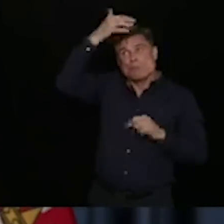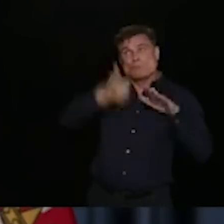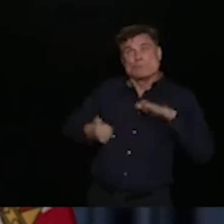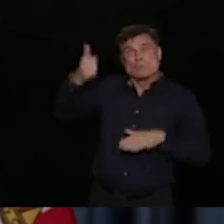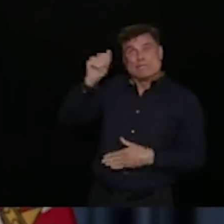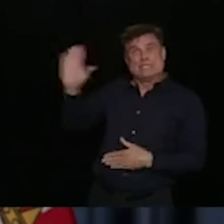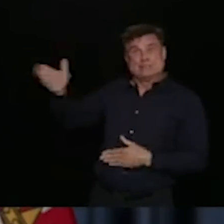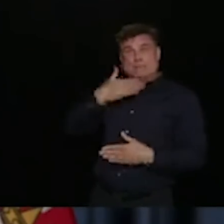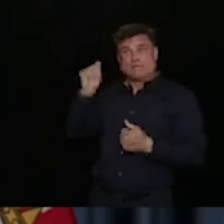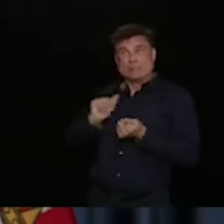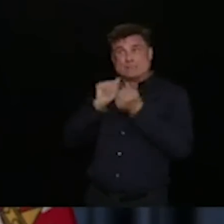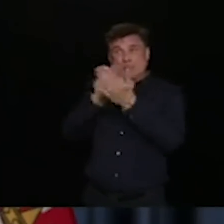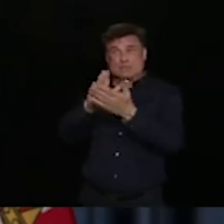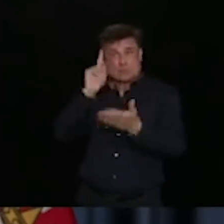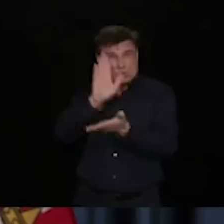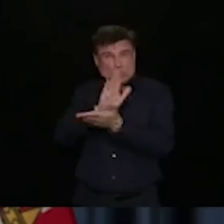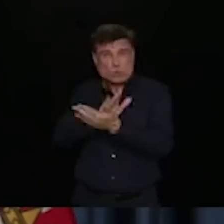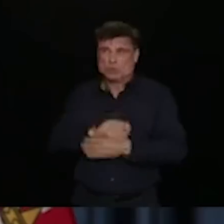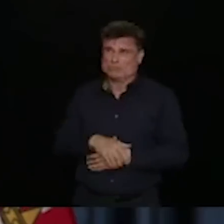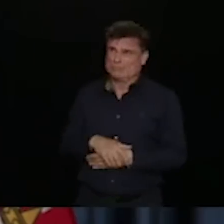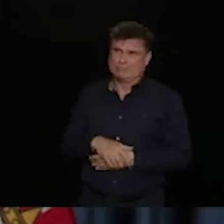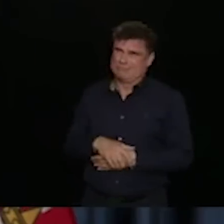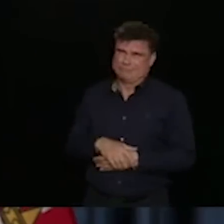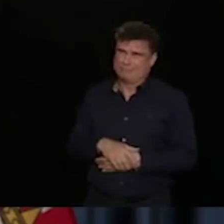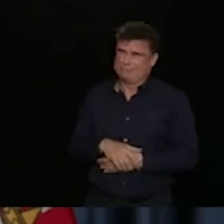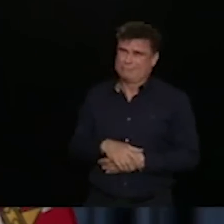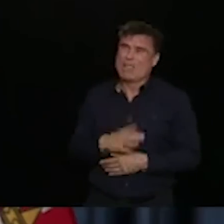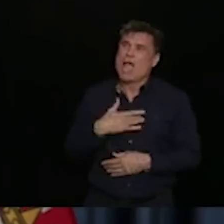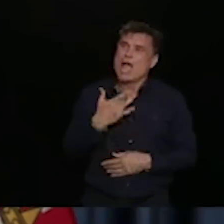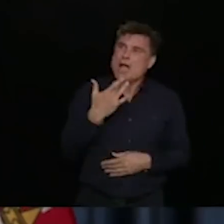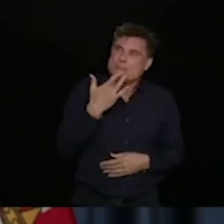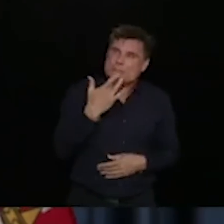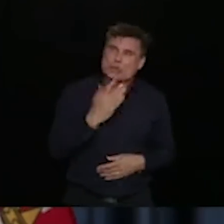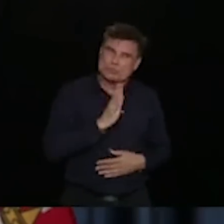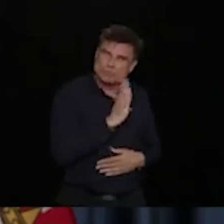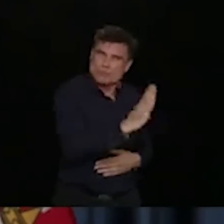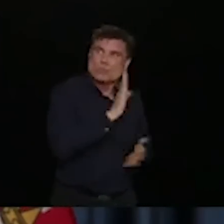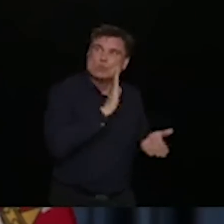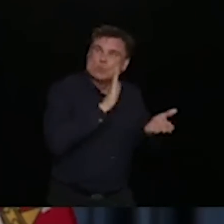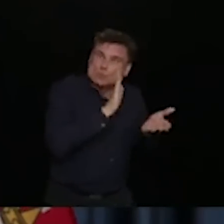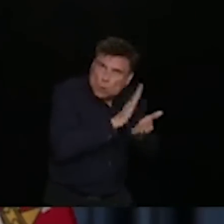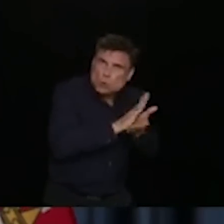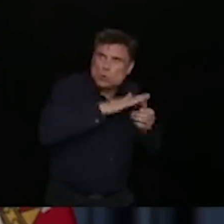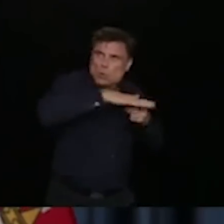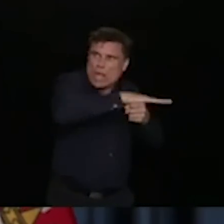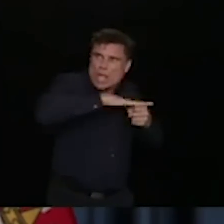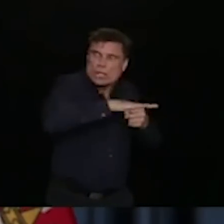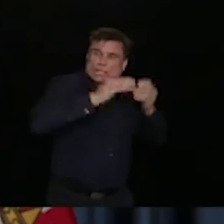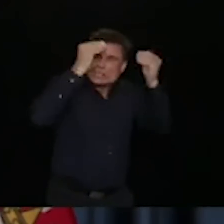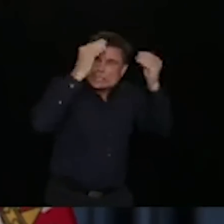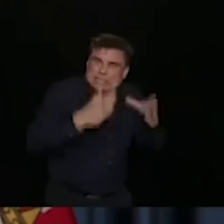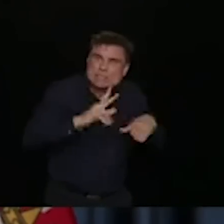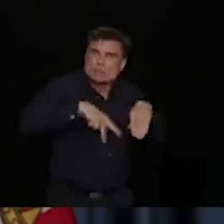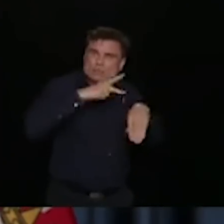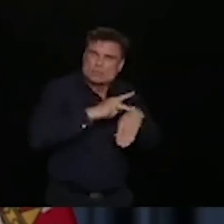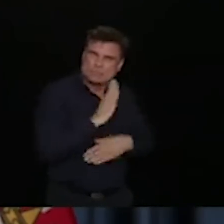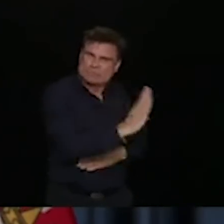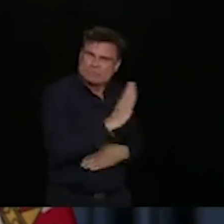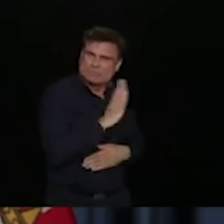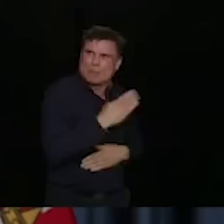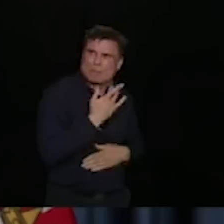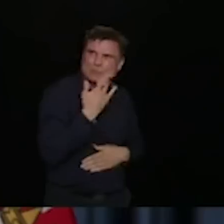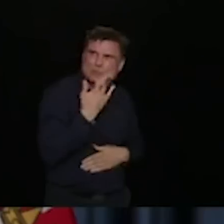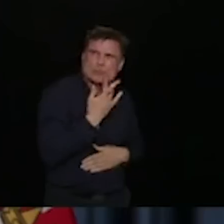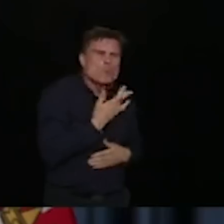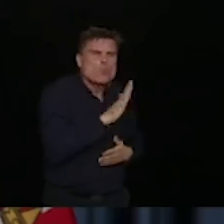would prefer to talk to school board trustees, superintendents, teachers, and parents about what's in the best